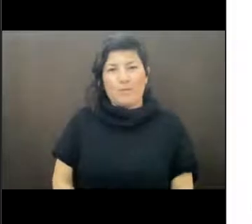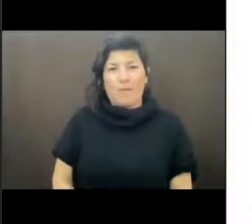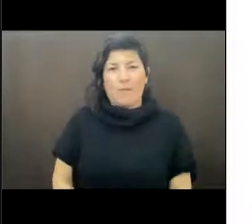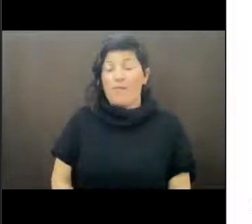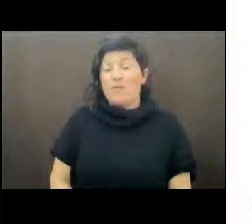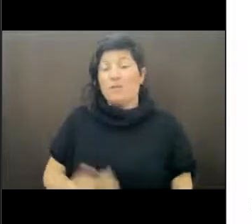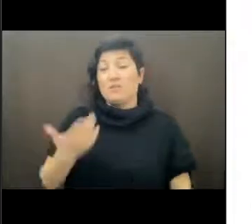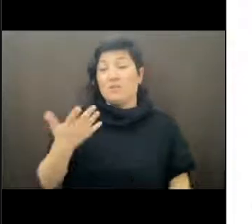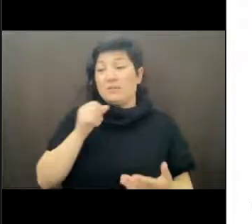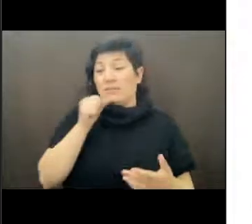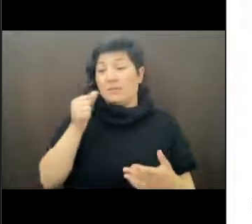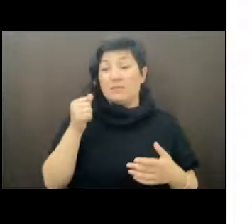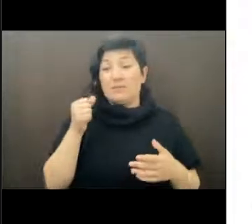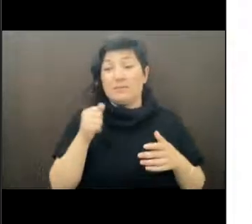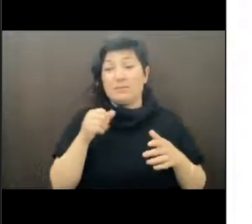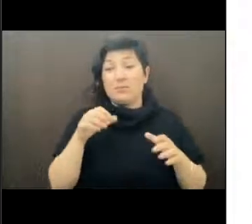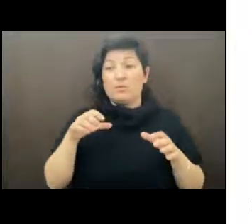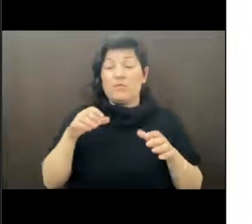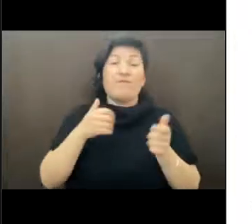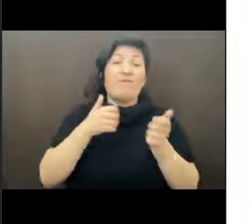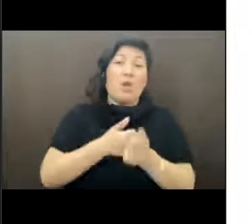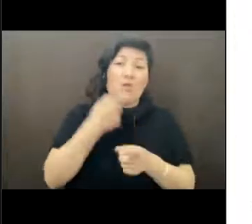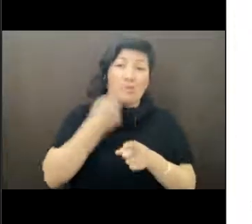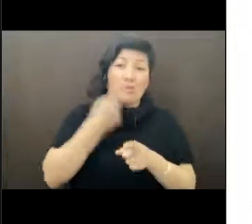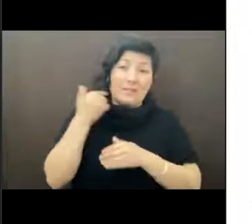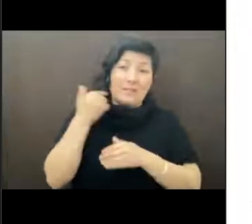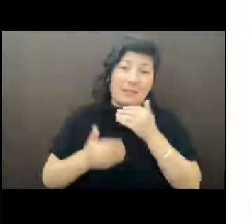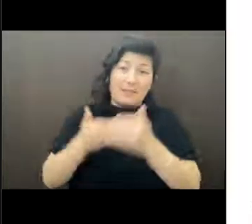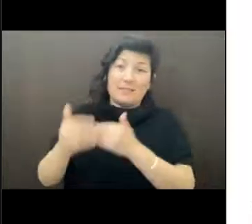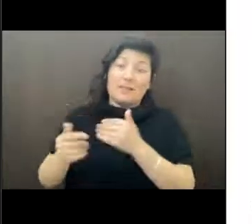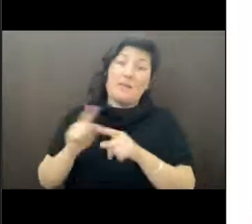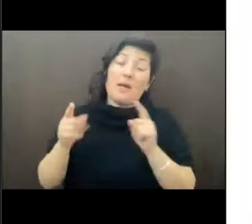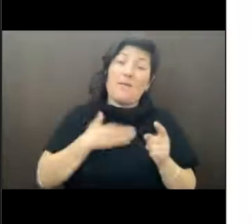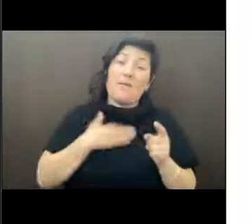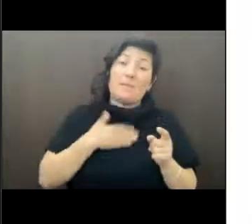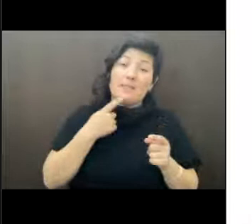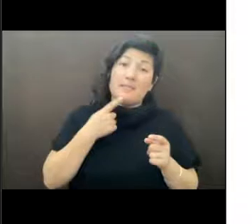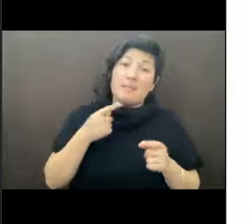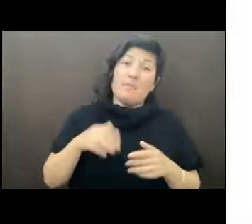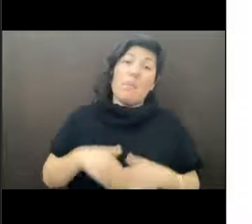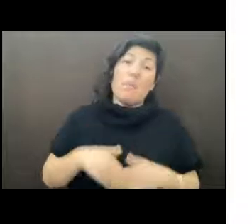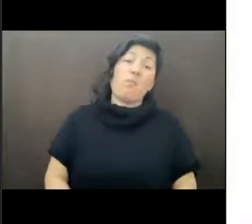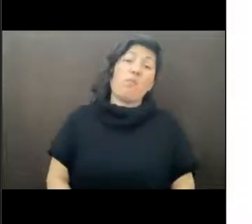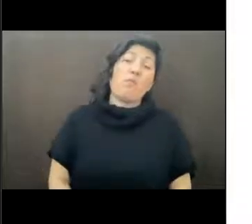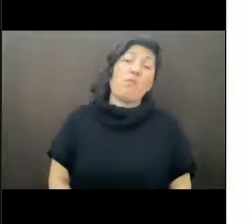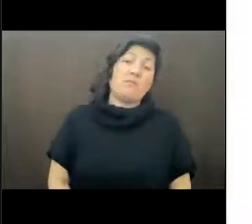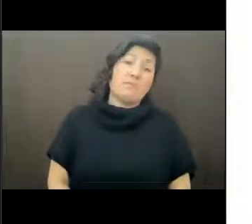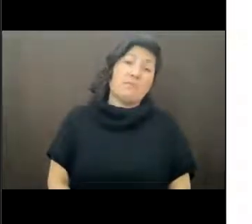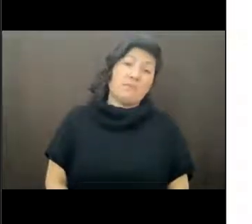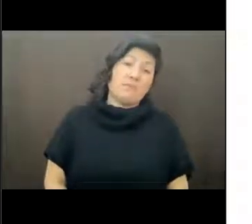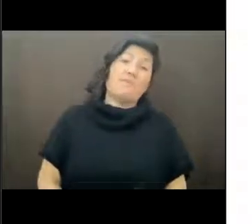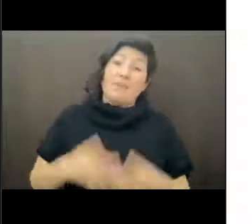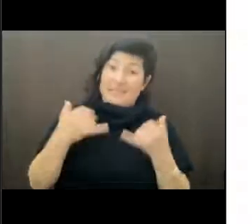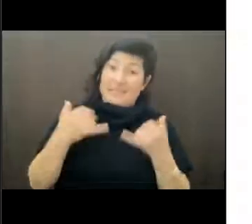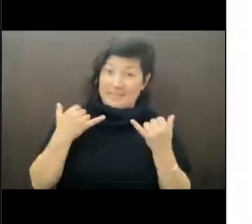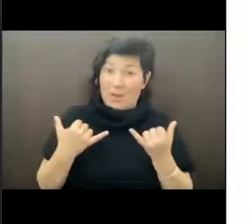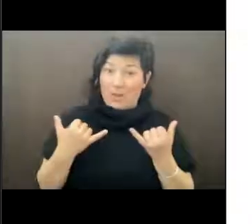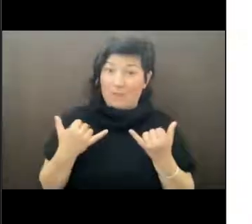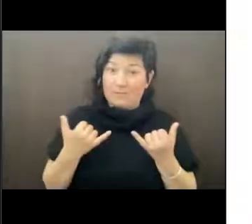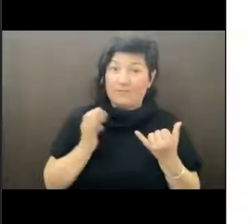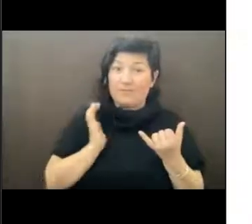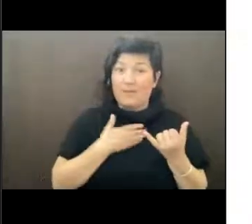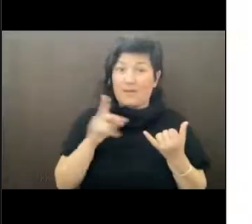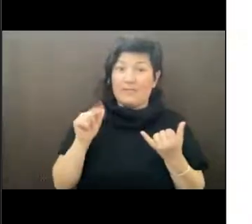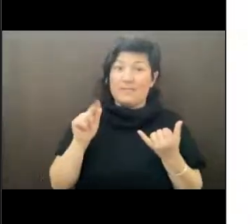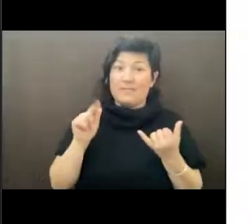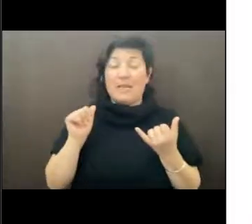do the right thing. I'm happy to say, however, if we go to the next slide, as of now, our data that goes